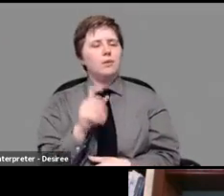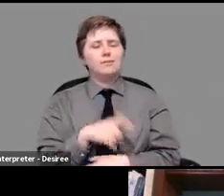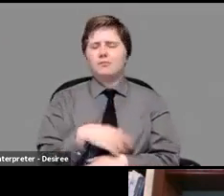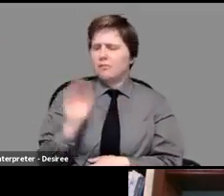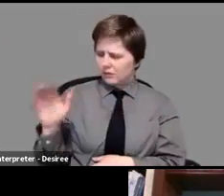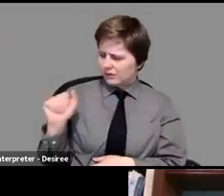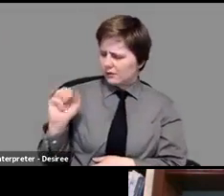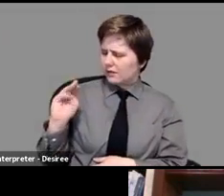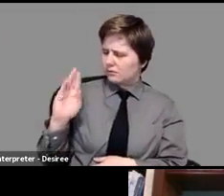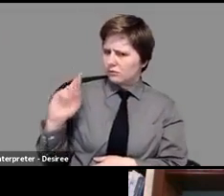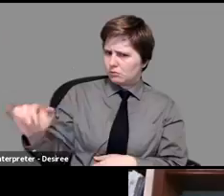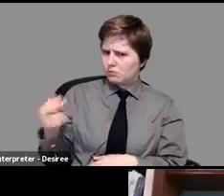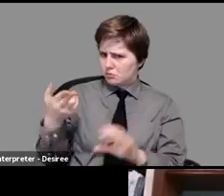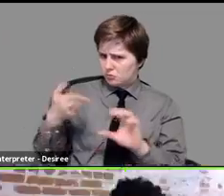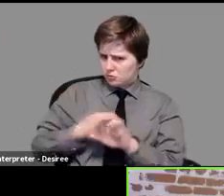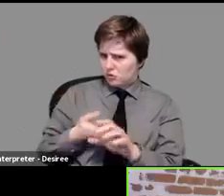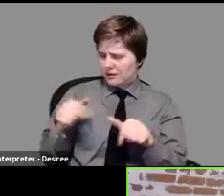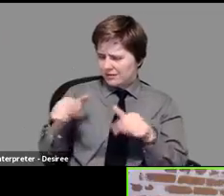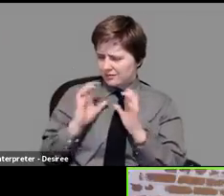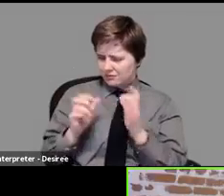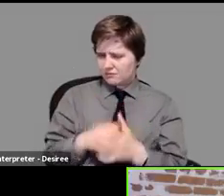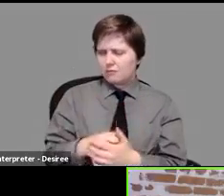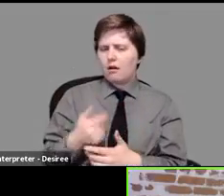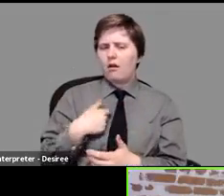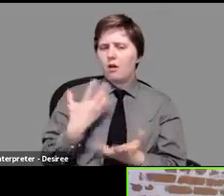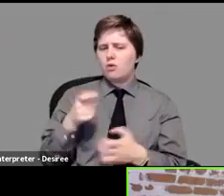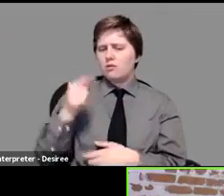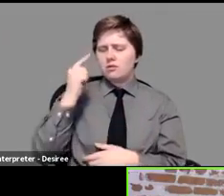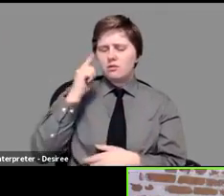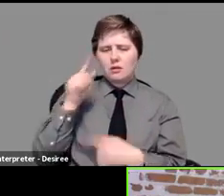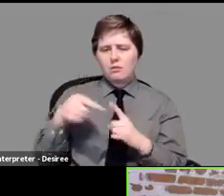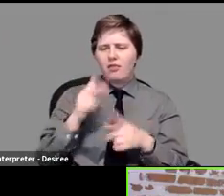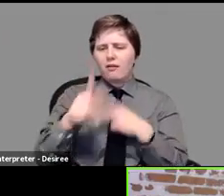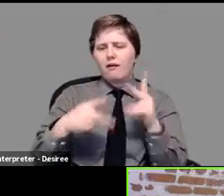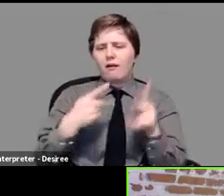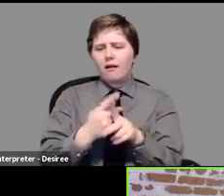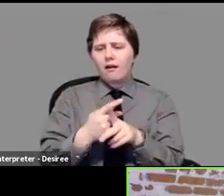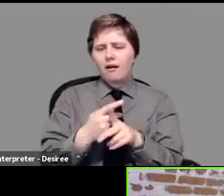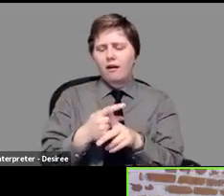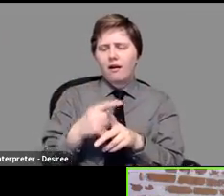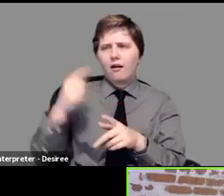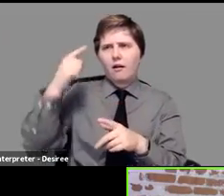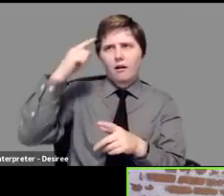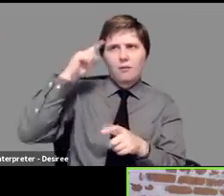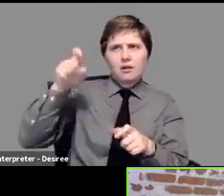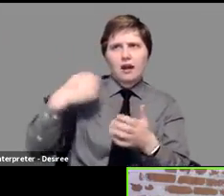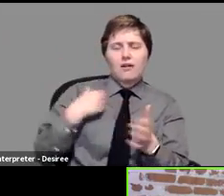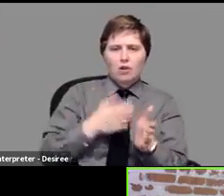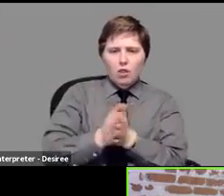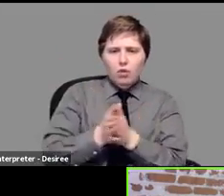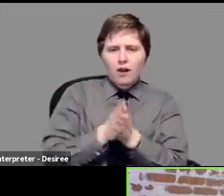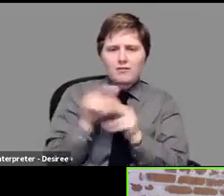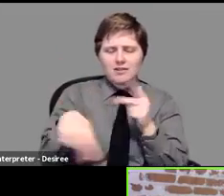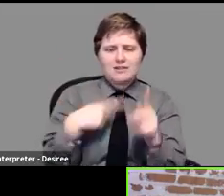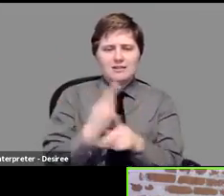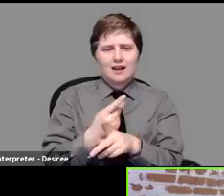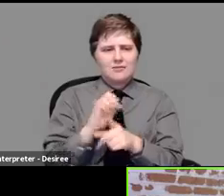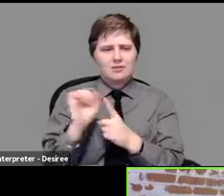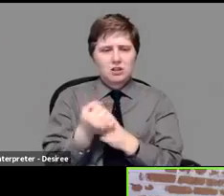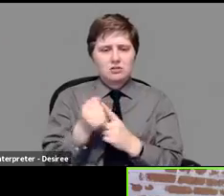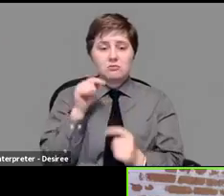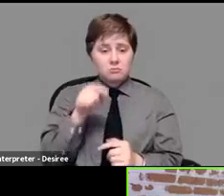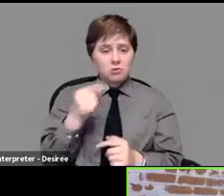think about the type of mindset you have to thrive in an ecosystem like this. You were somebody